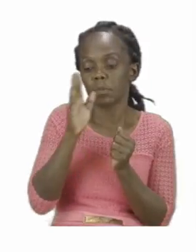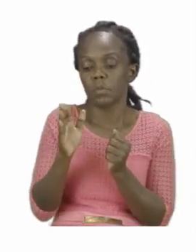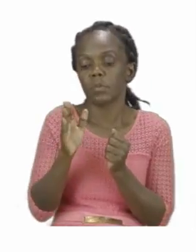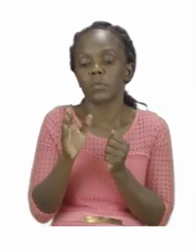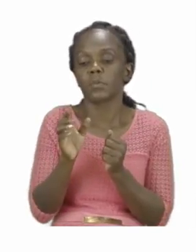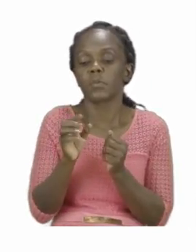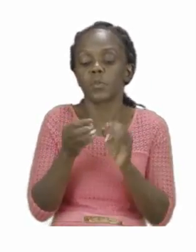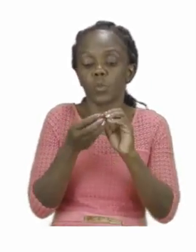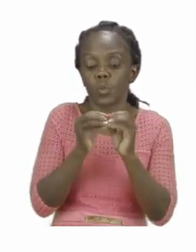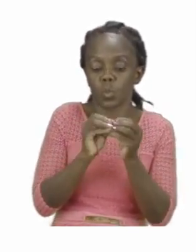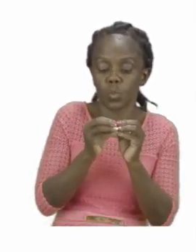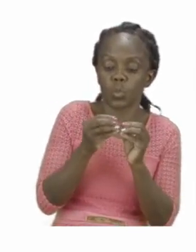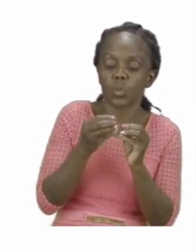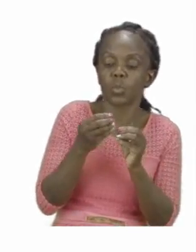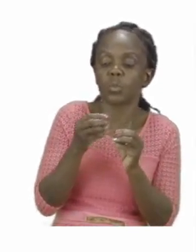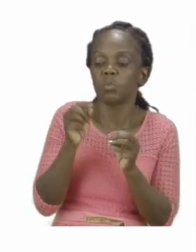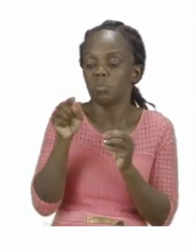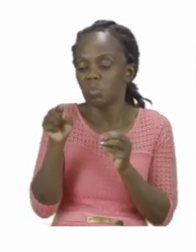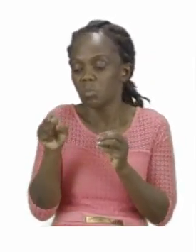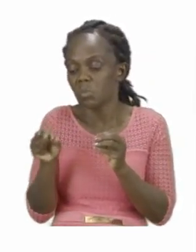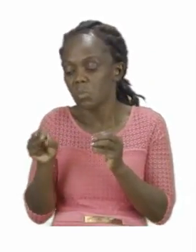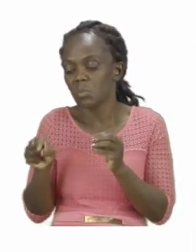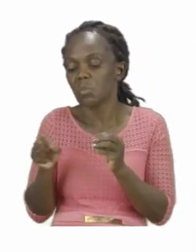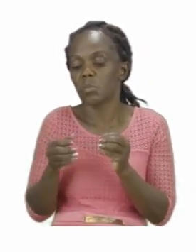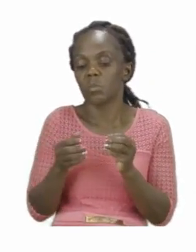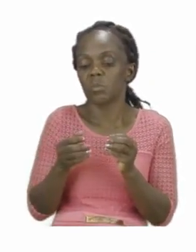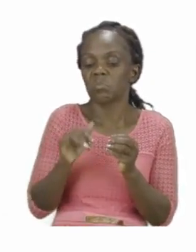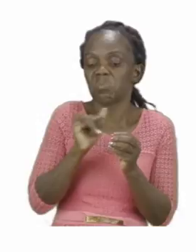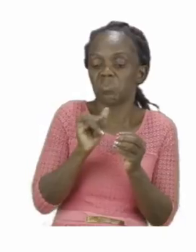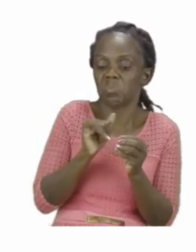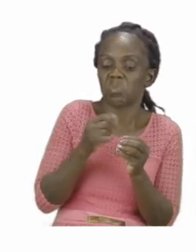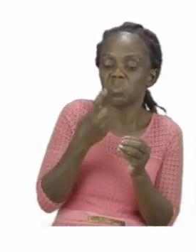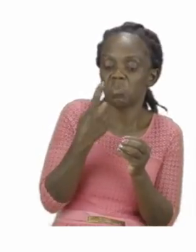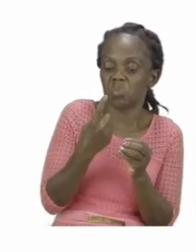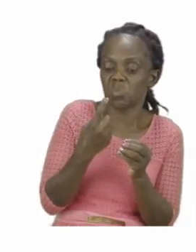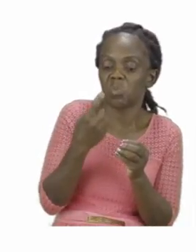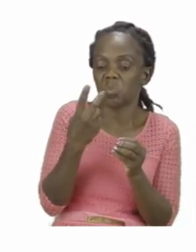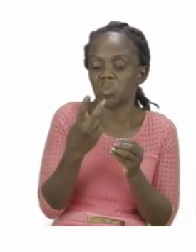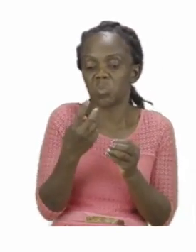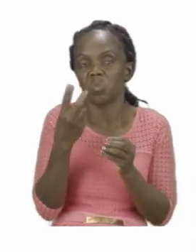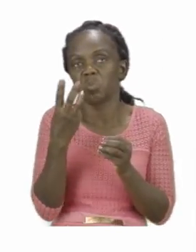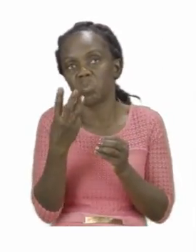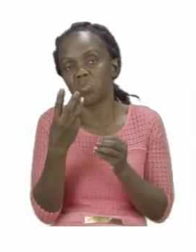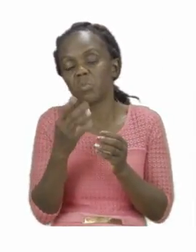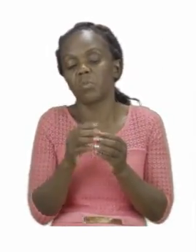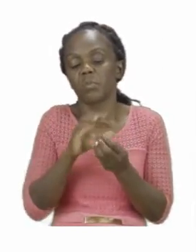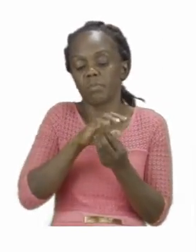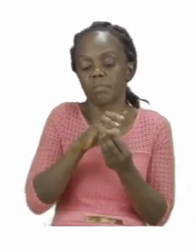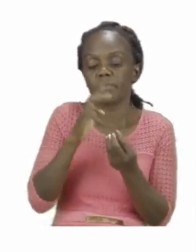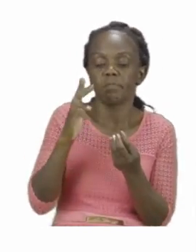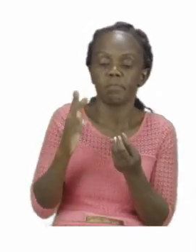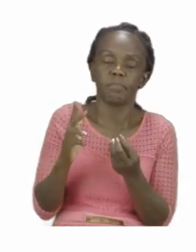two family members, or three family members. Now we're going to